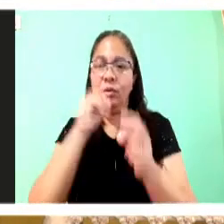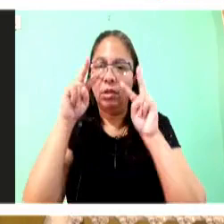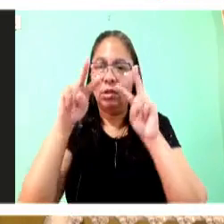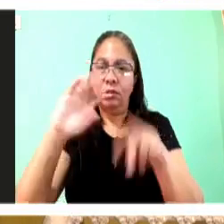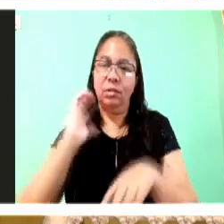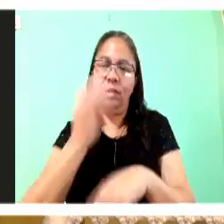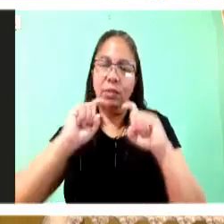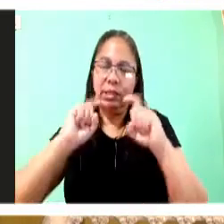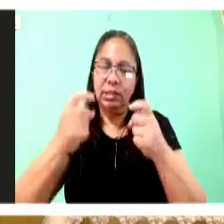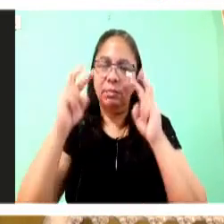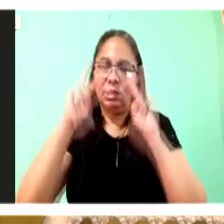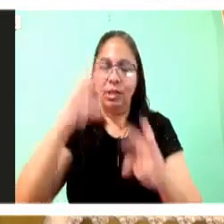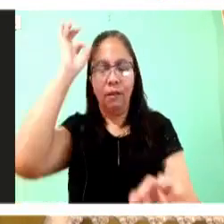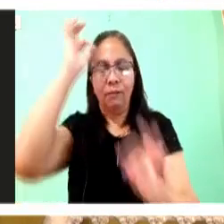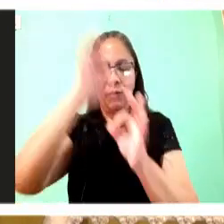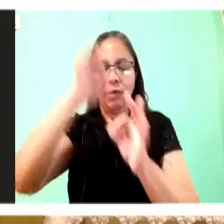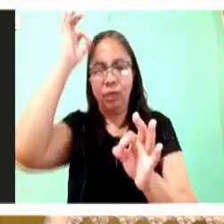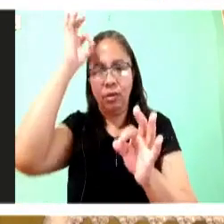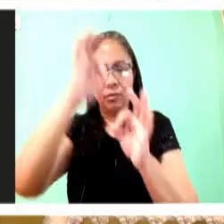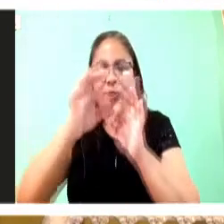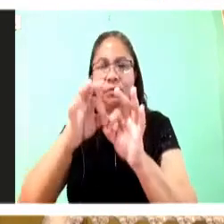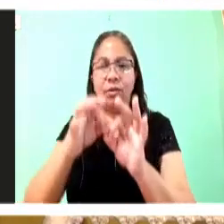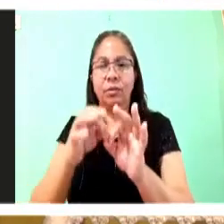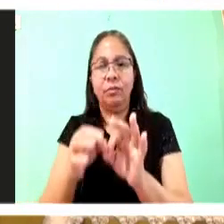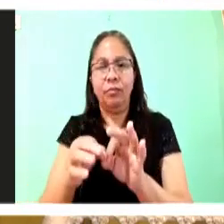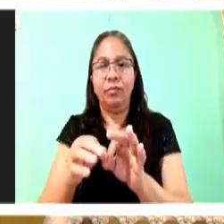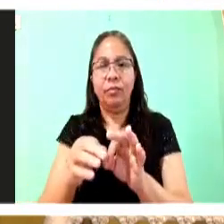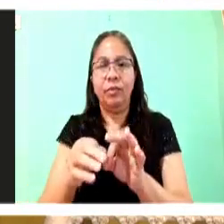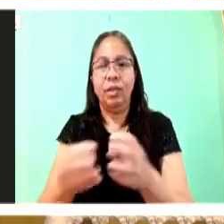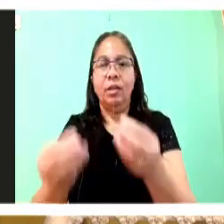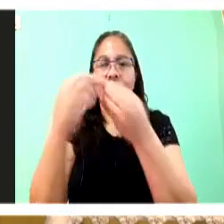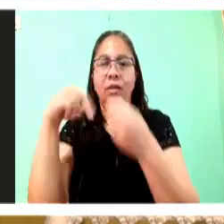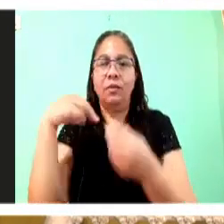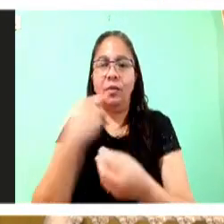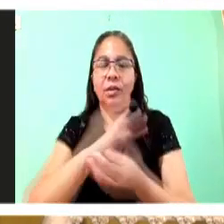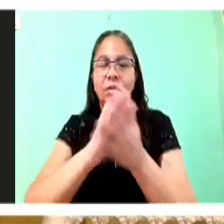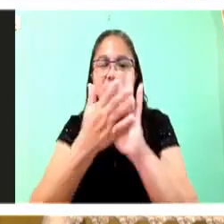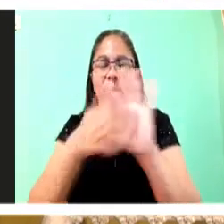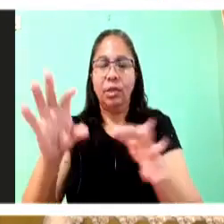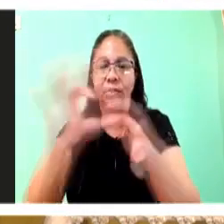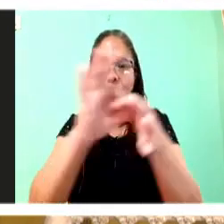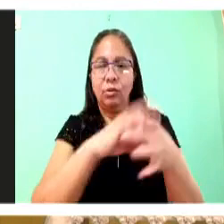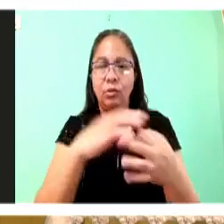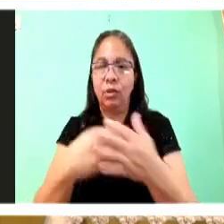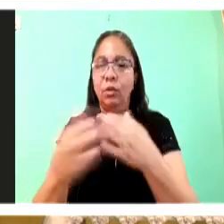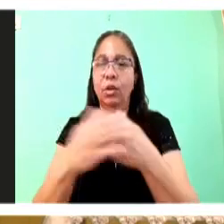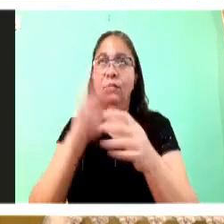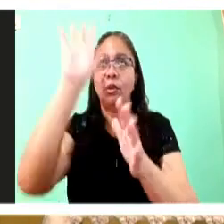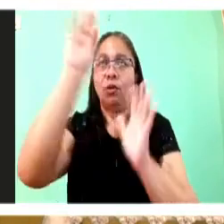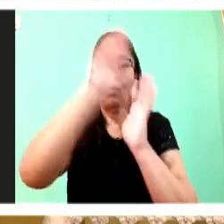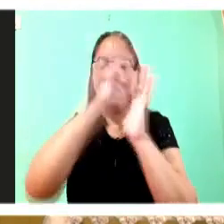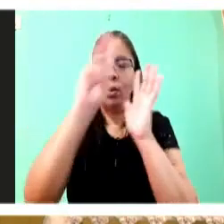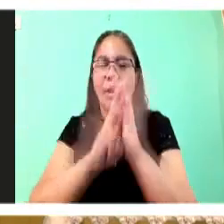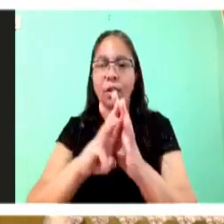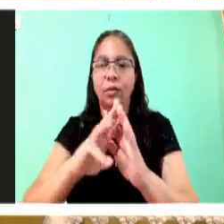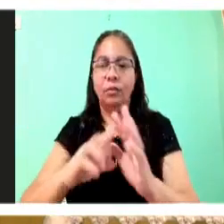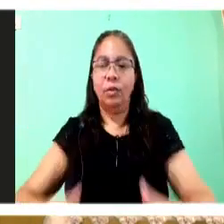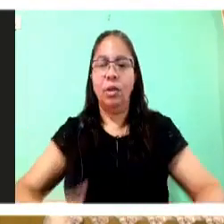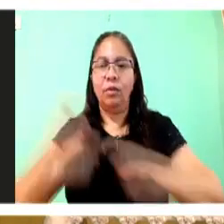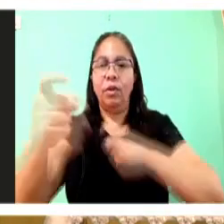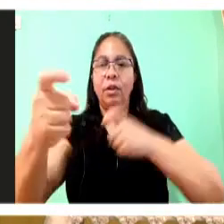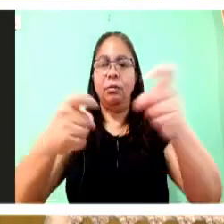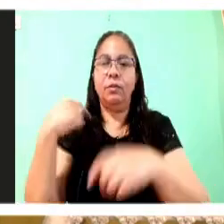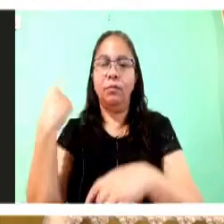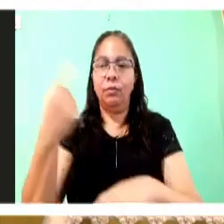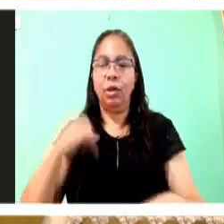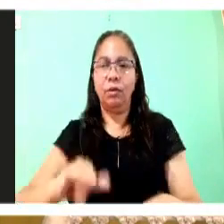but on the faith of your church." And graciously grant her peace and unity in accordance with your will, who live and reign forever and